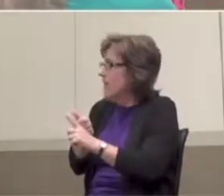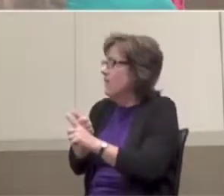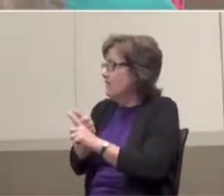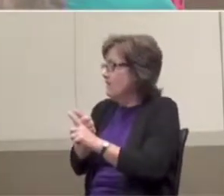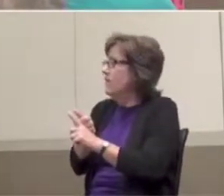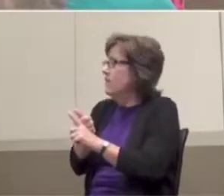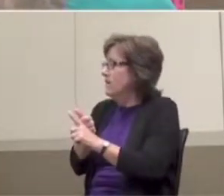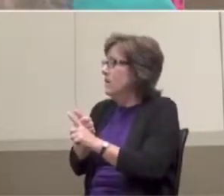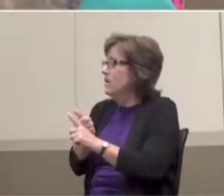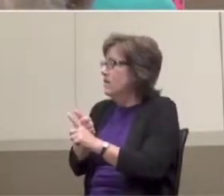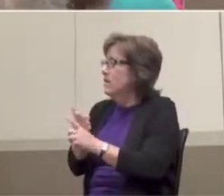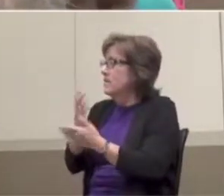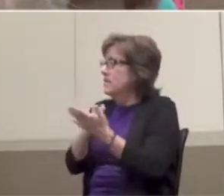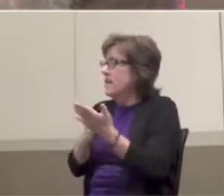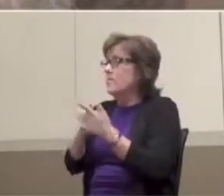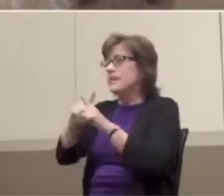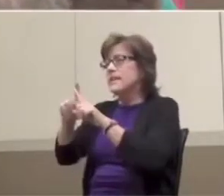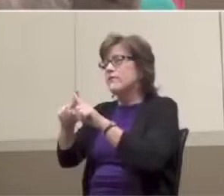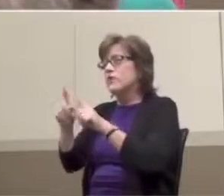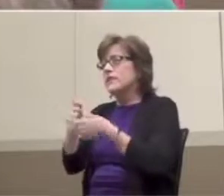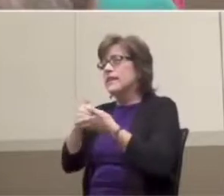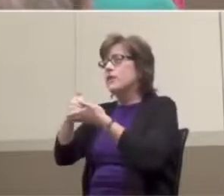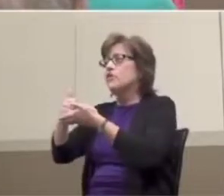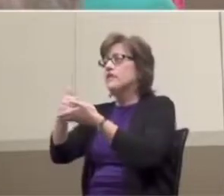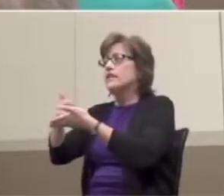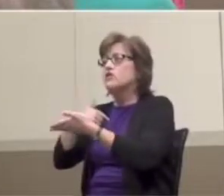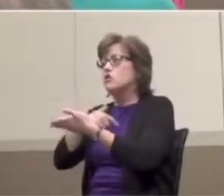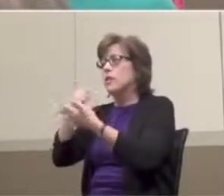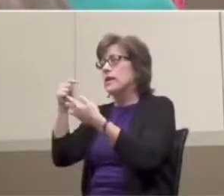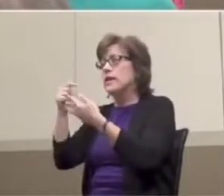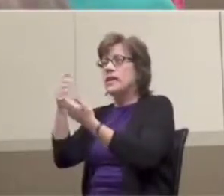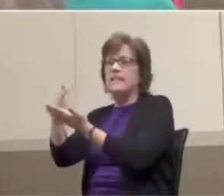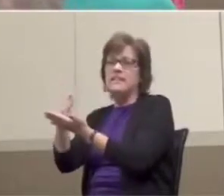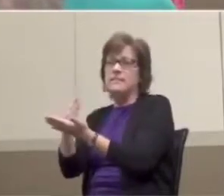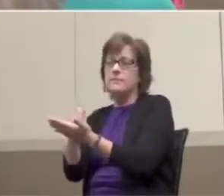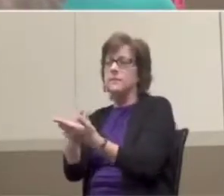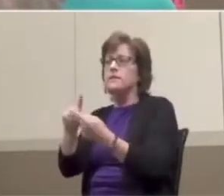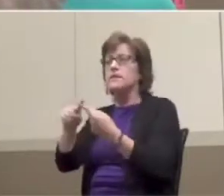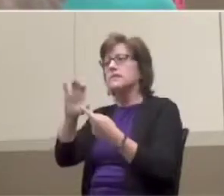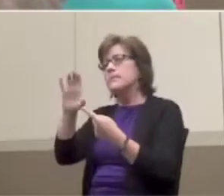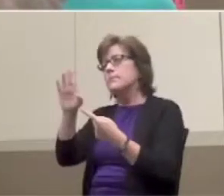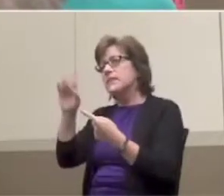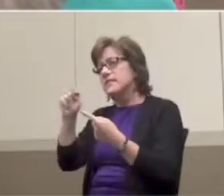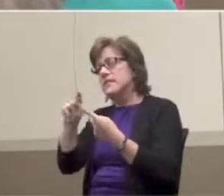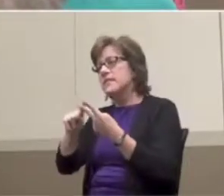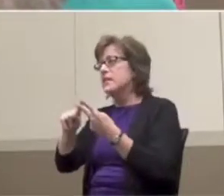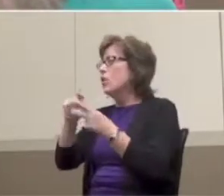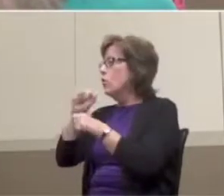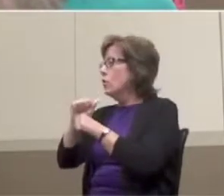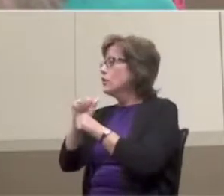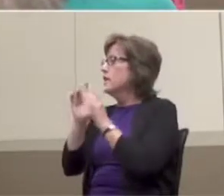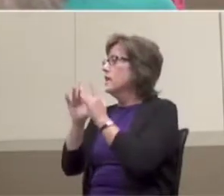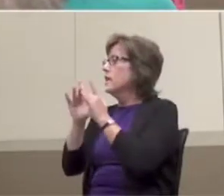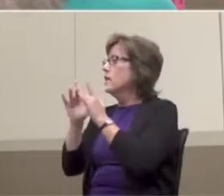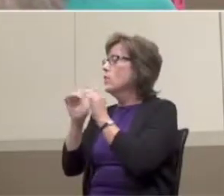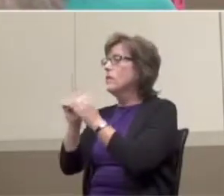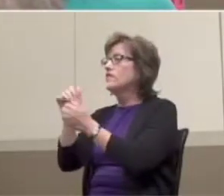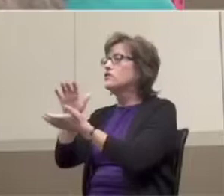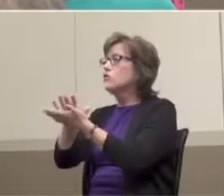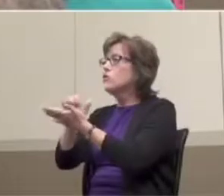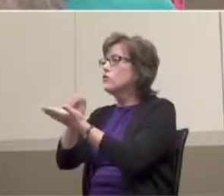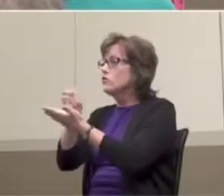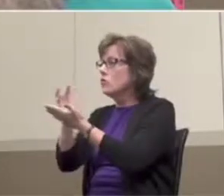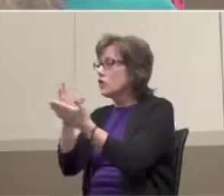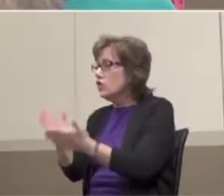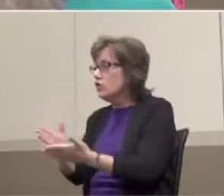Some different interventions that we listed would be CBT, working with the school social worker, role playing,